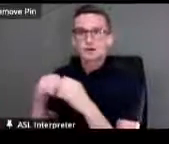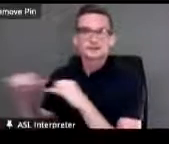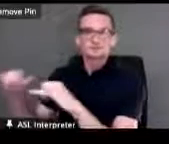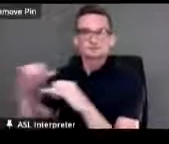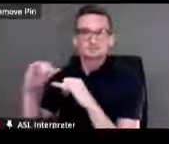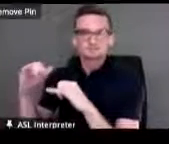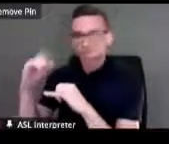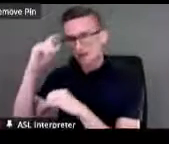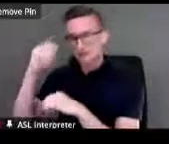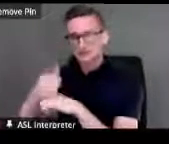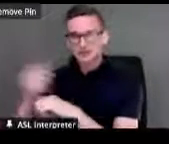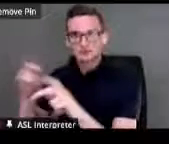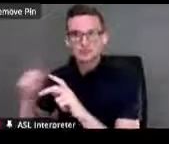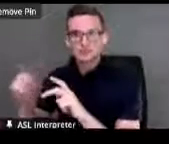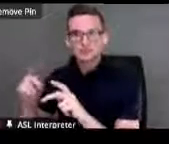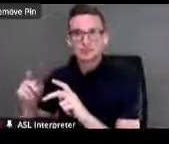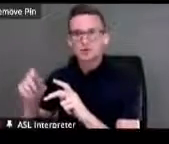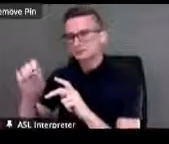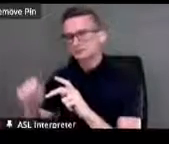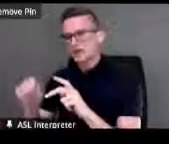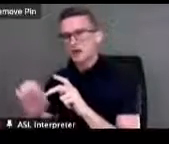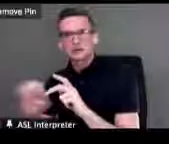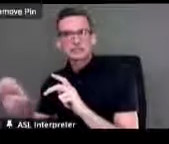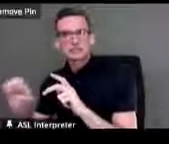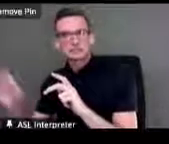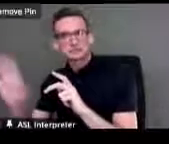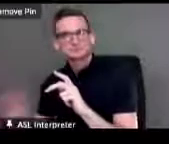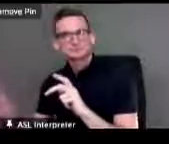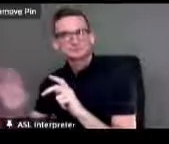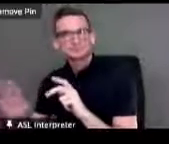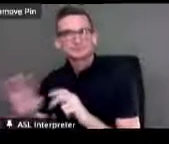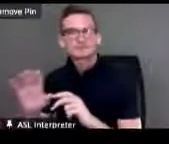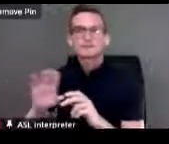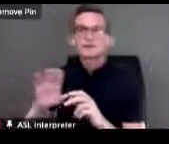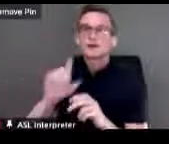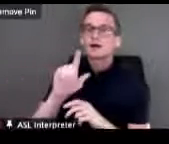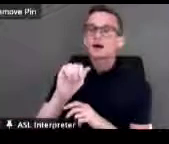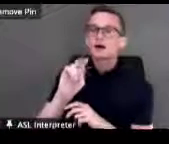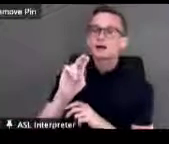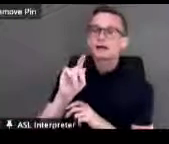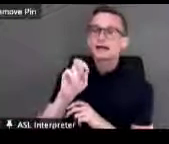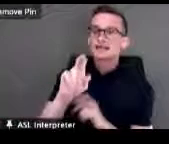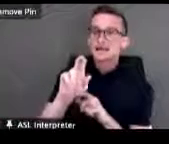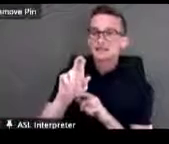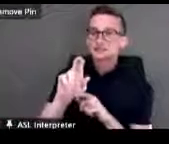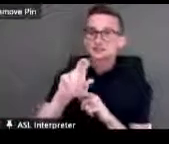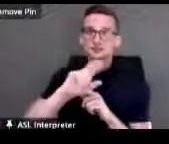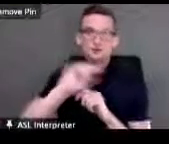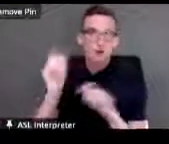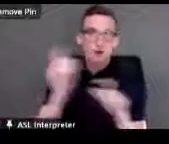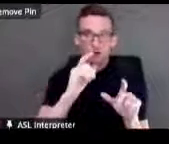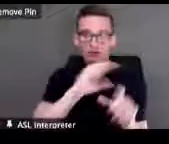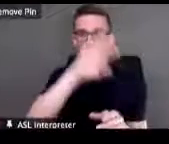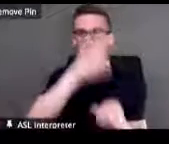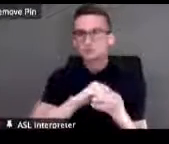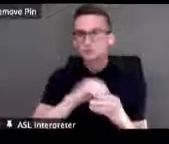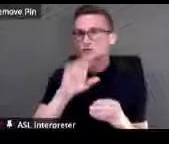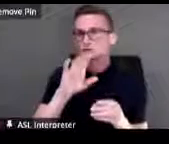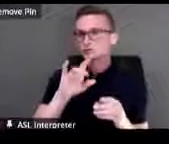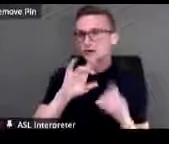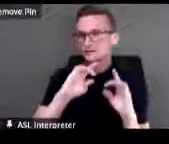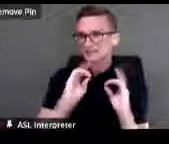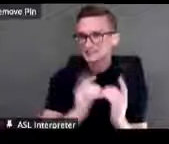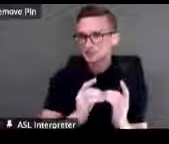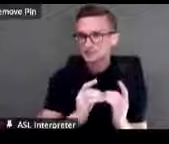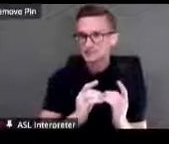south and east of it, and then to include all of Lancaster into the 25th Congressional District. Thank you.